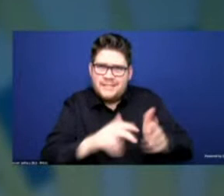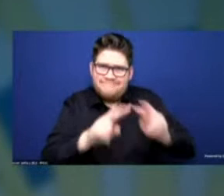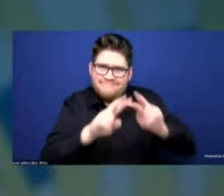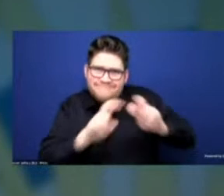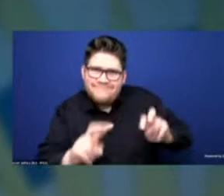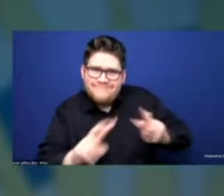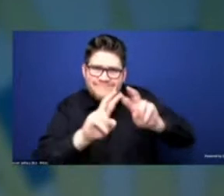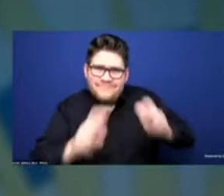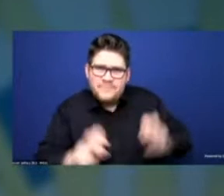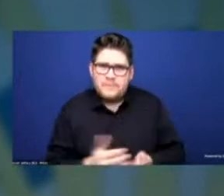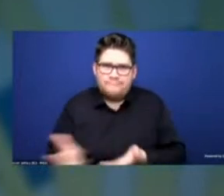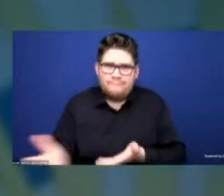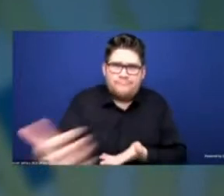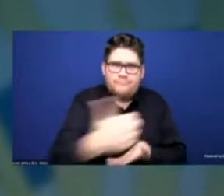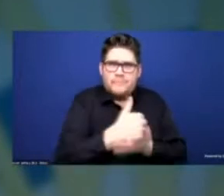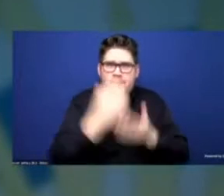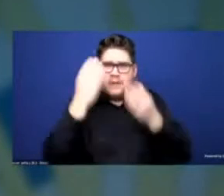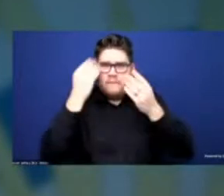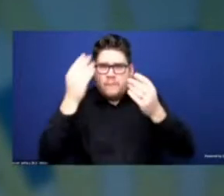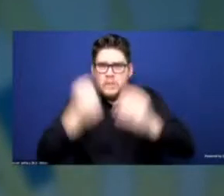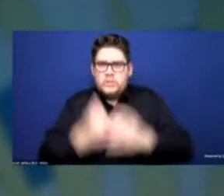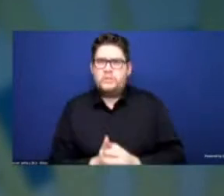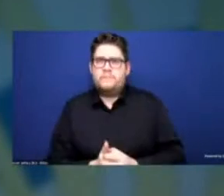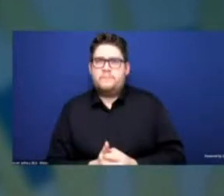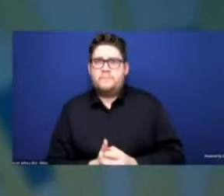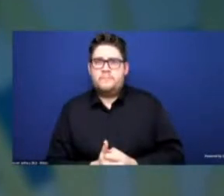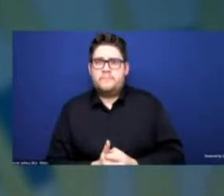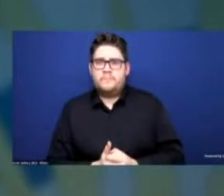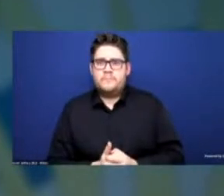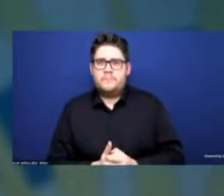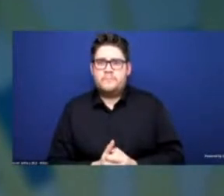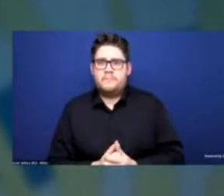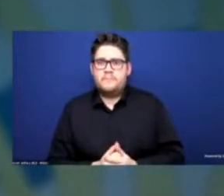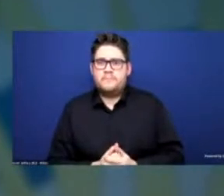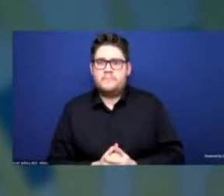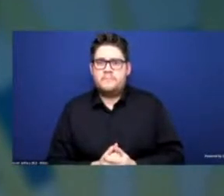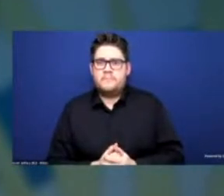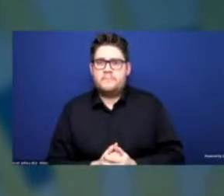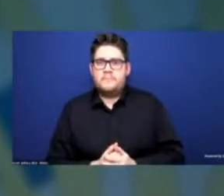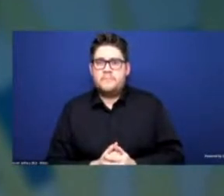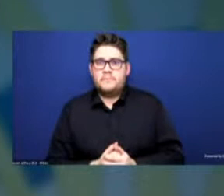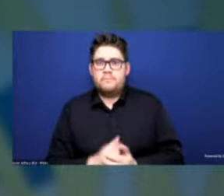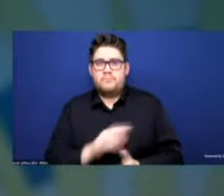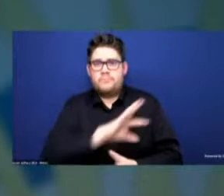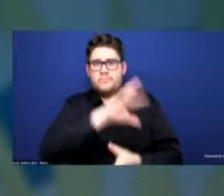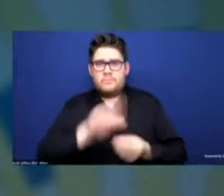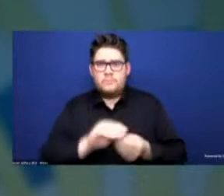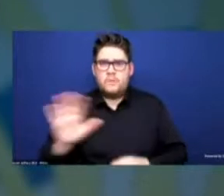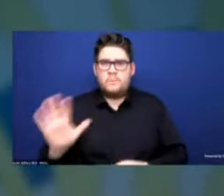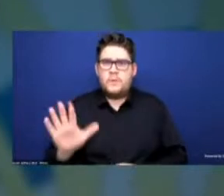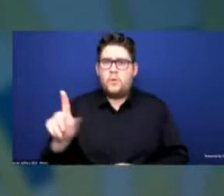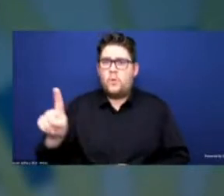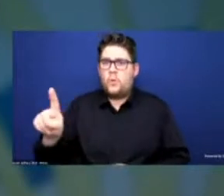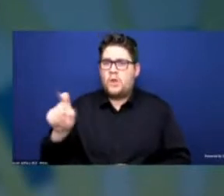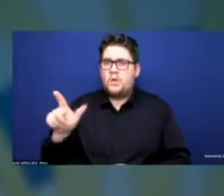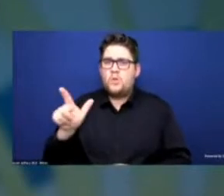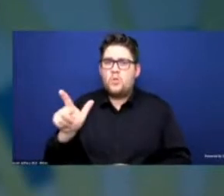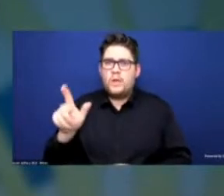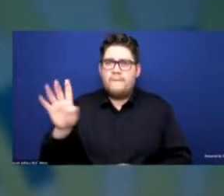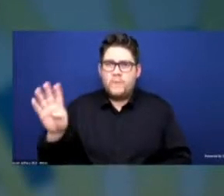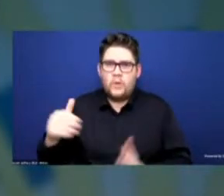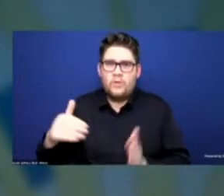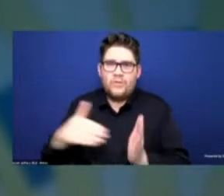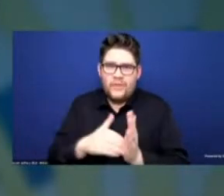Coastal Health, we're talking about 124,000 students and staff who were in the school system.